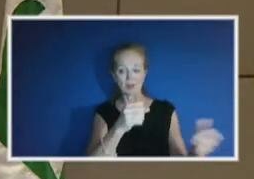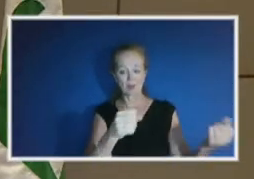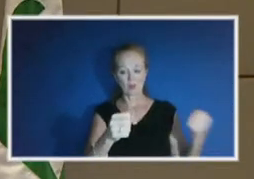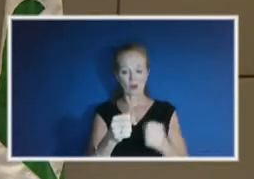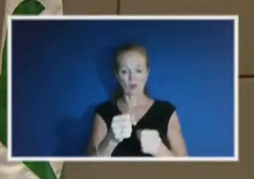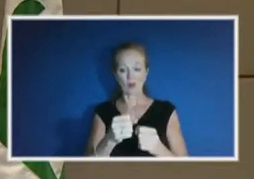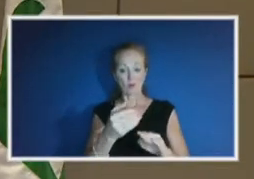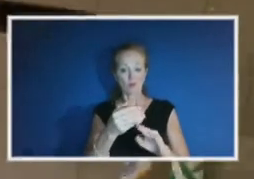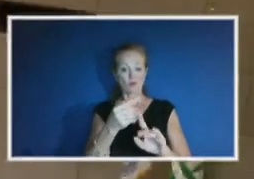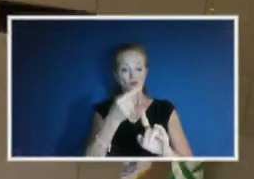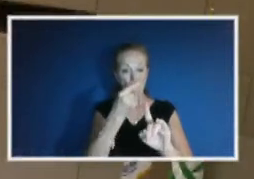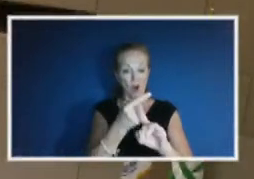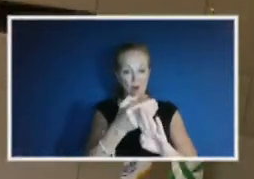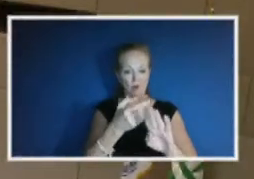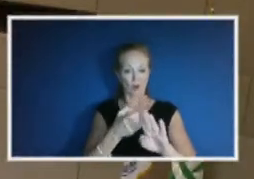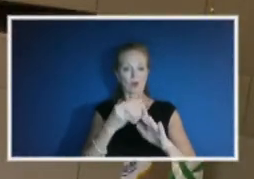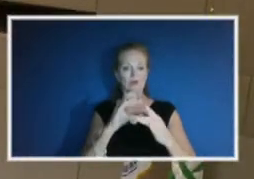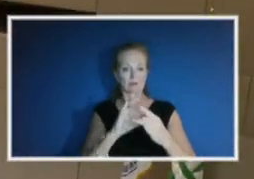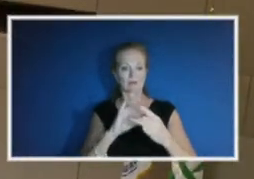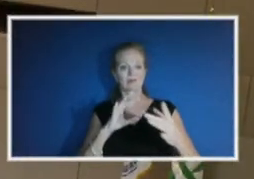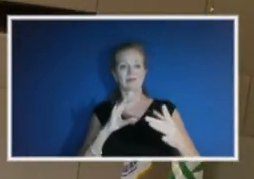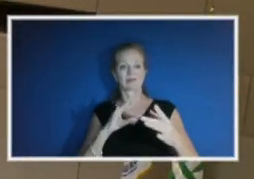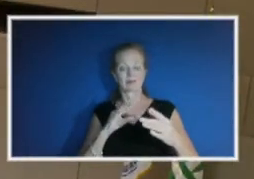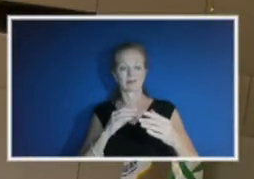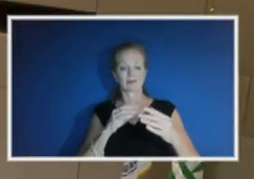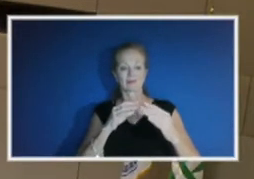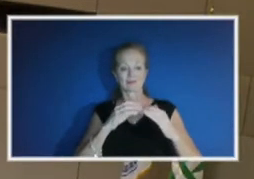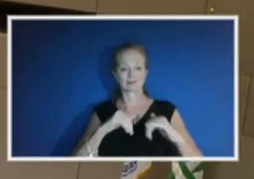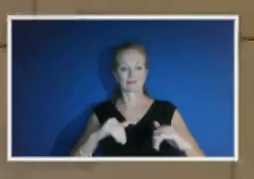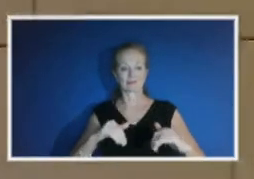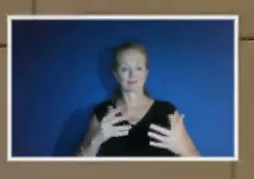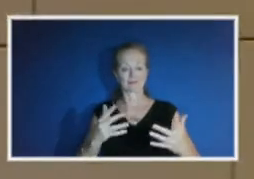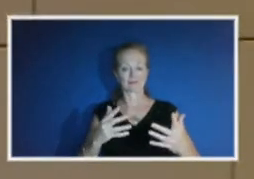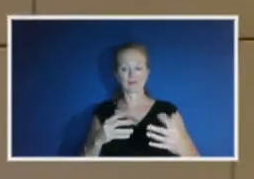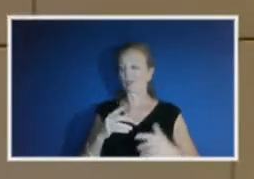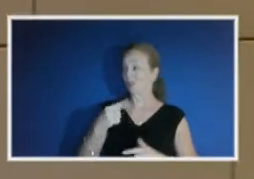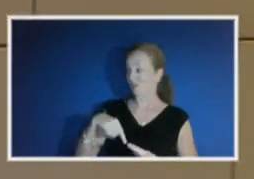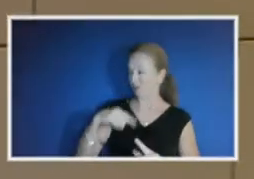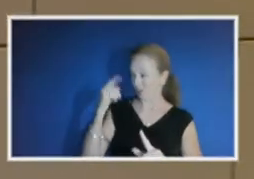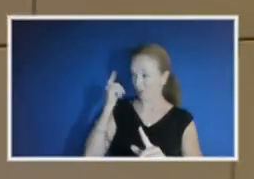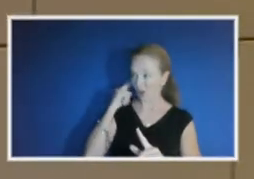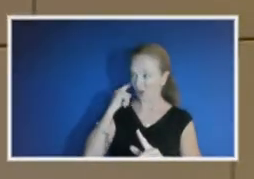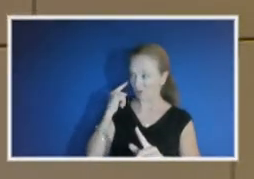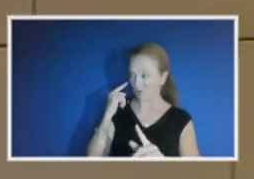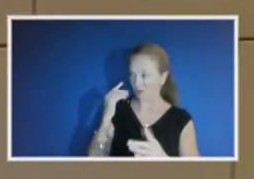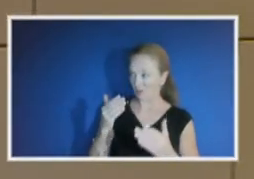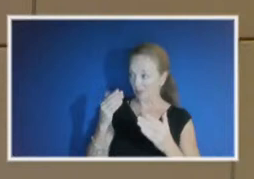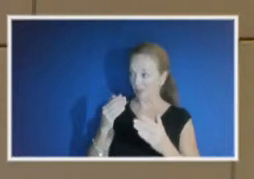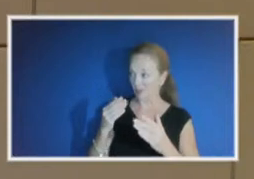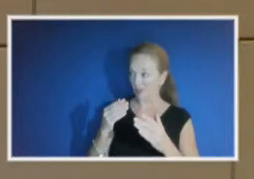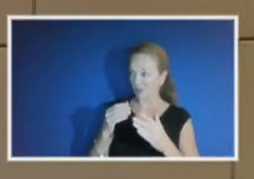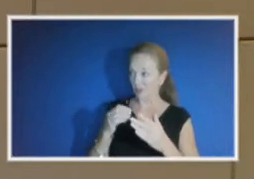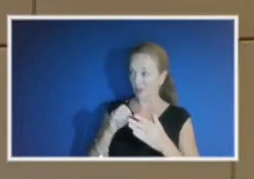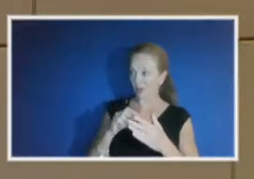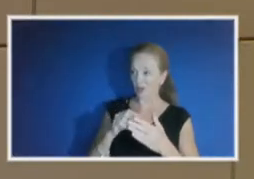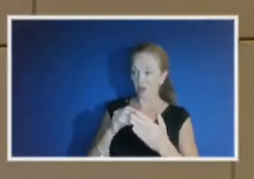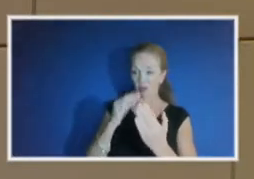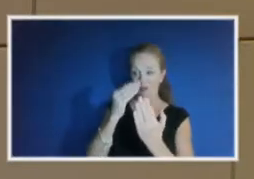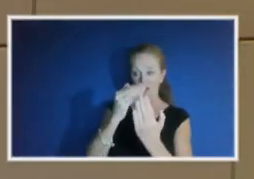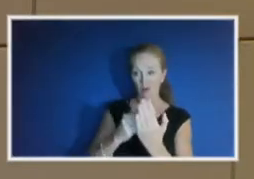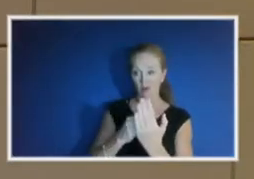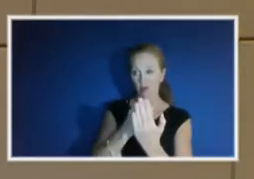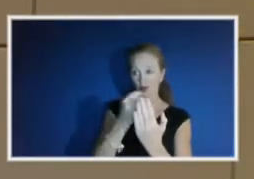disband. So you've heard Mr. Drake's suggestion that we remove from the agenda the appointments